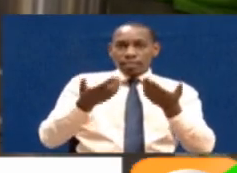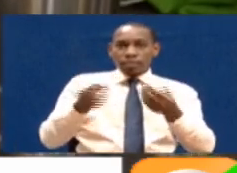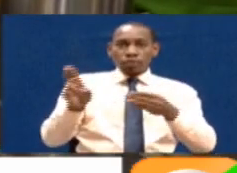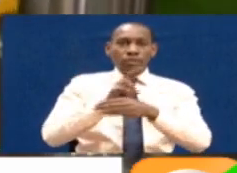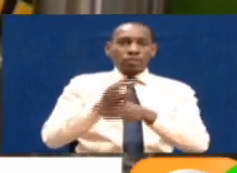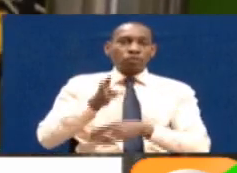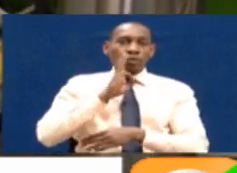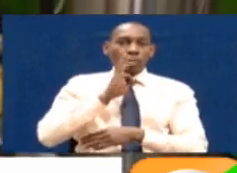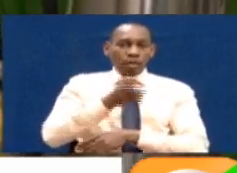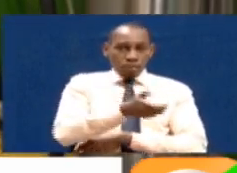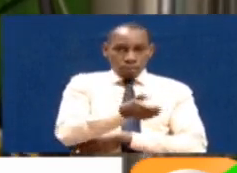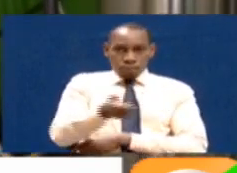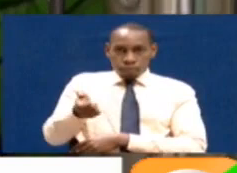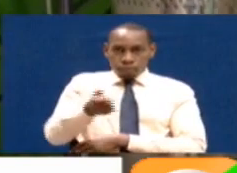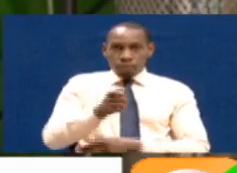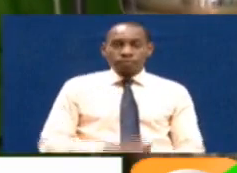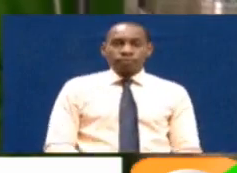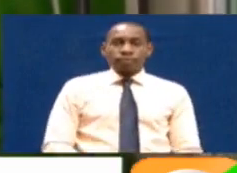irrigation.